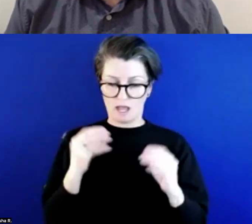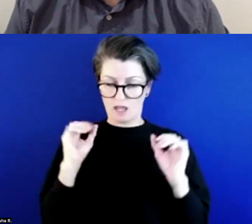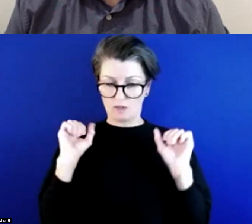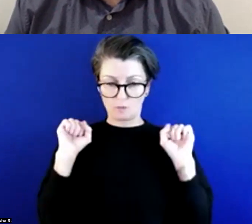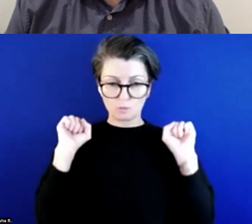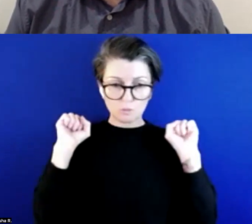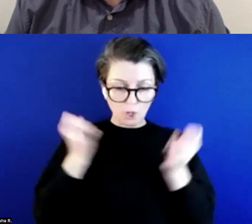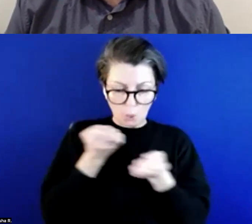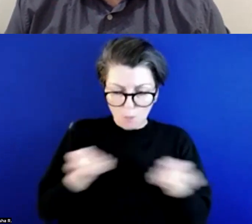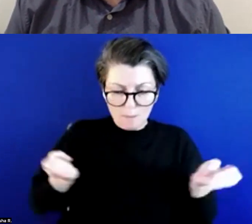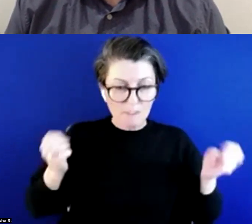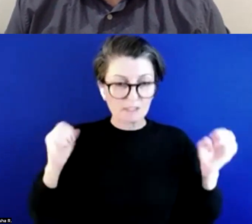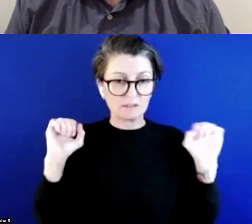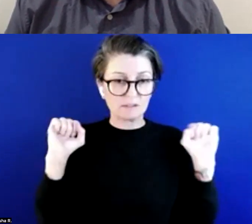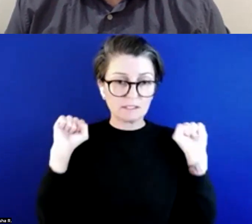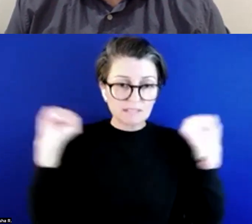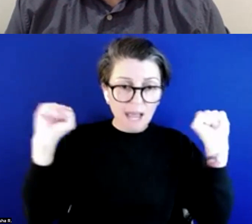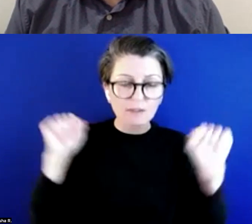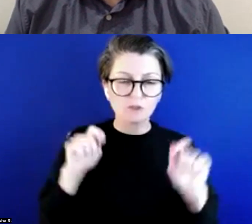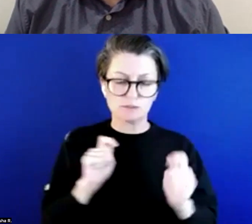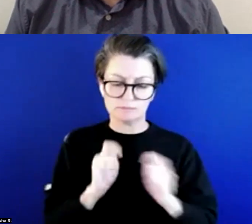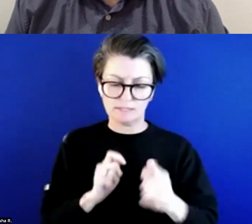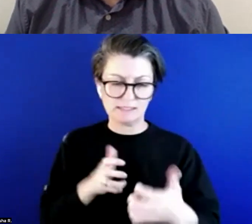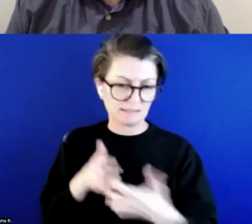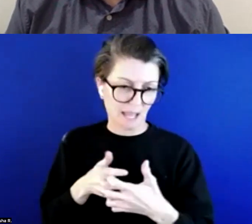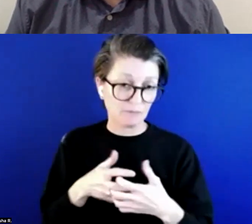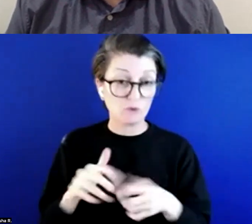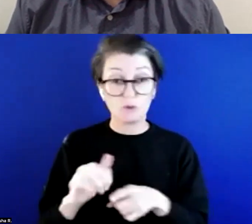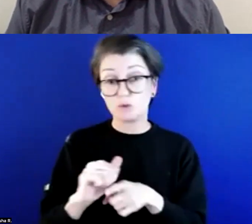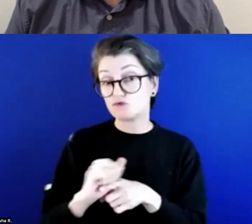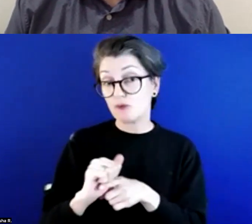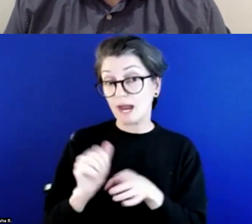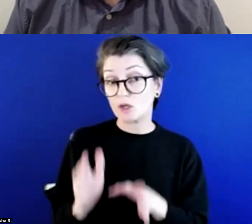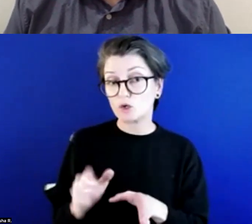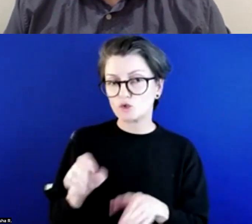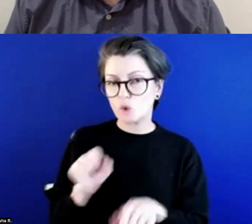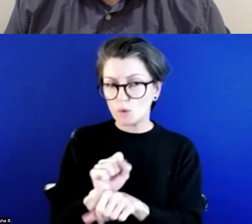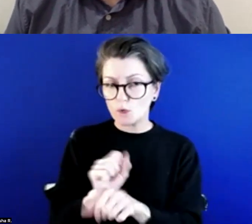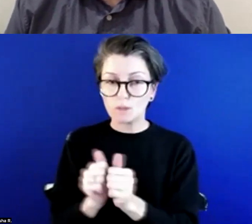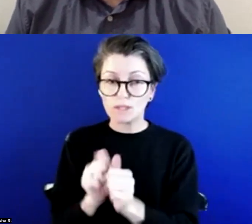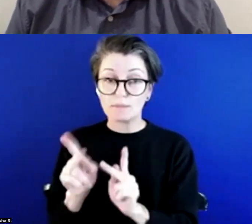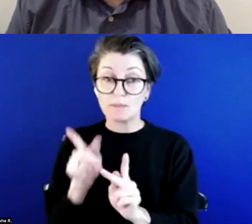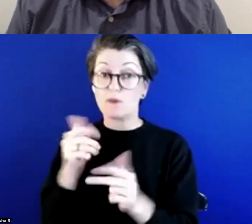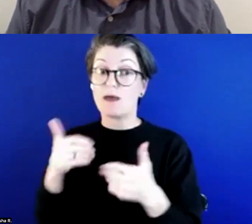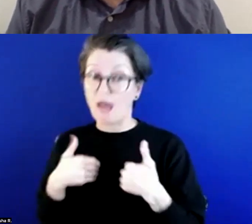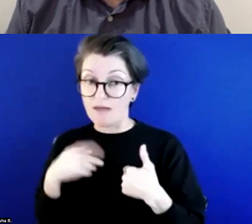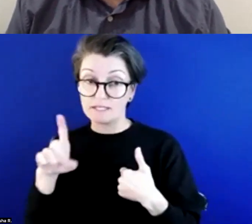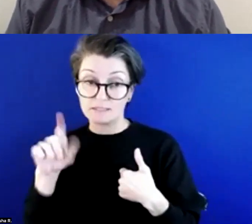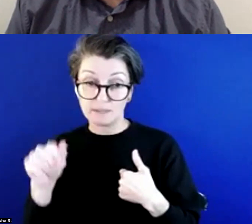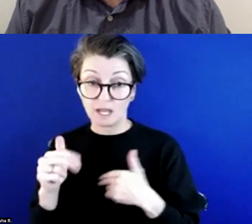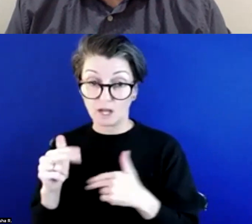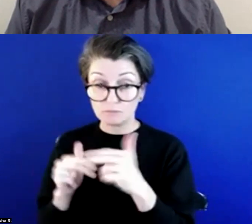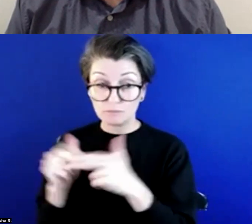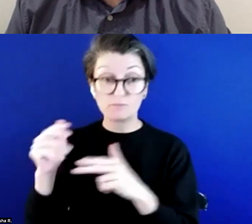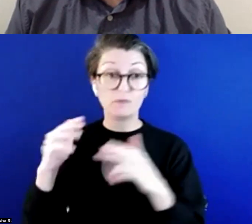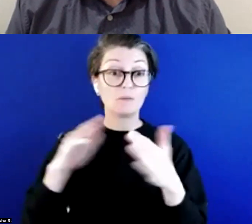around the world have trainers who are able to work with people with disabilities and create a community structure. But it really is important to have some